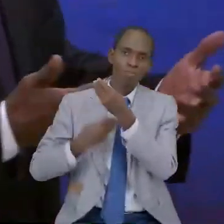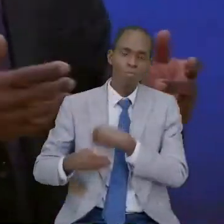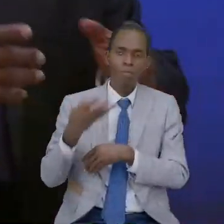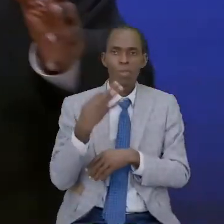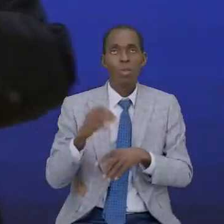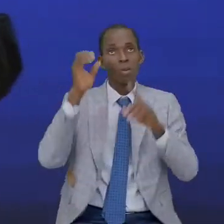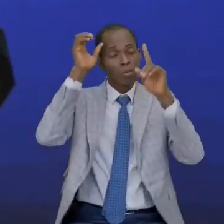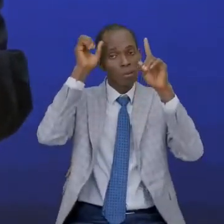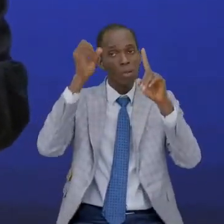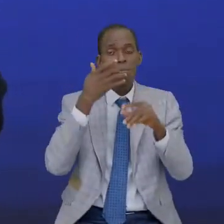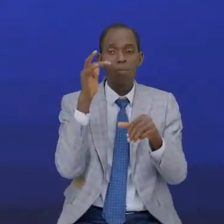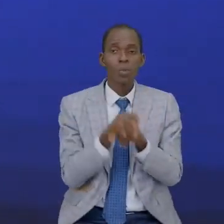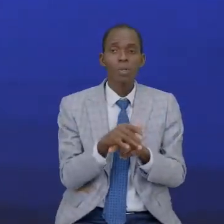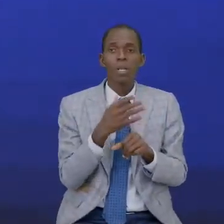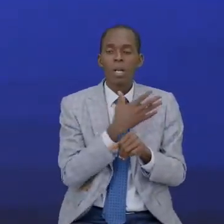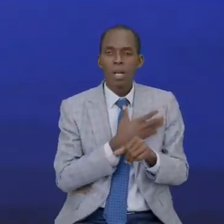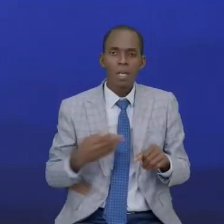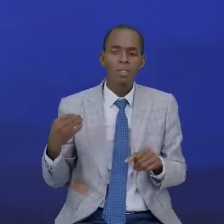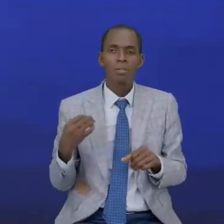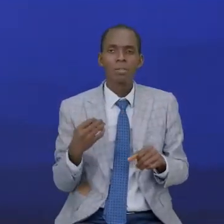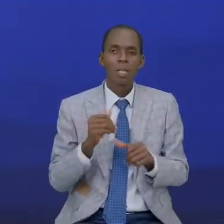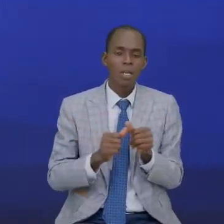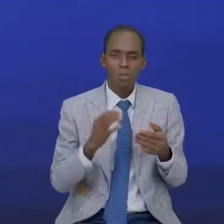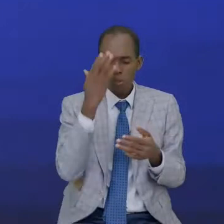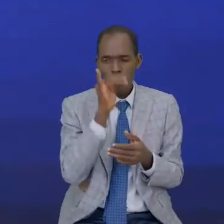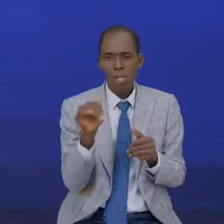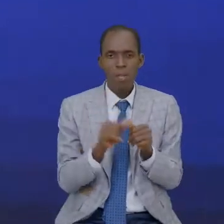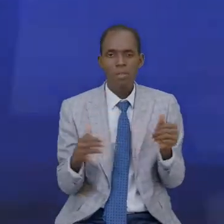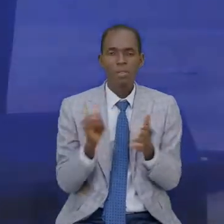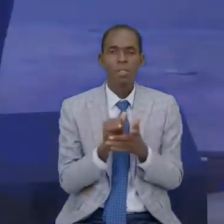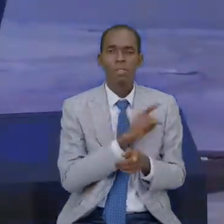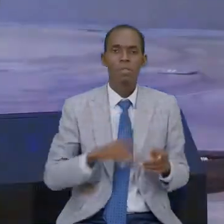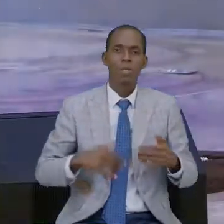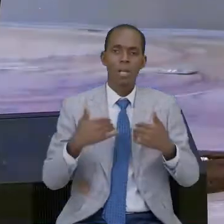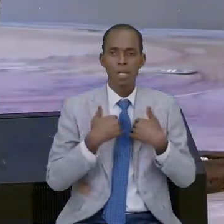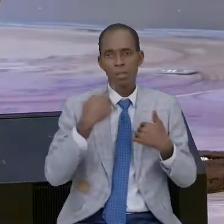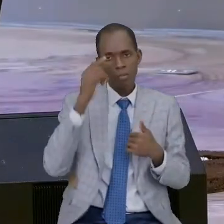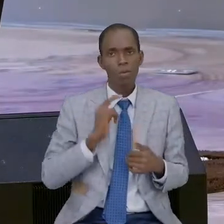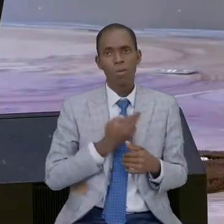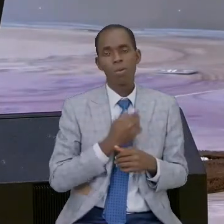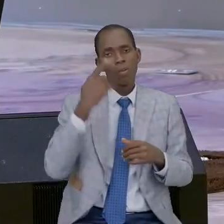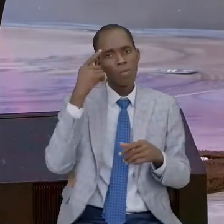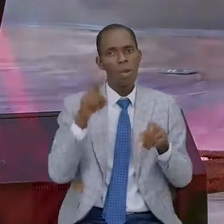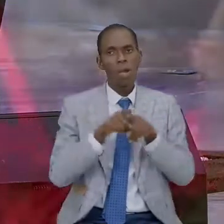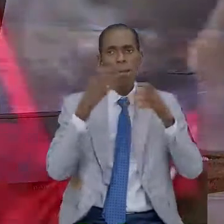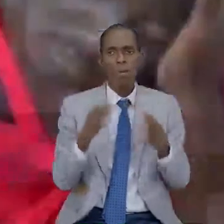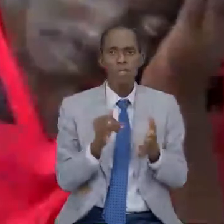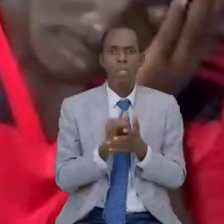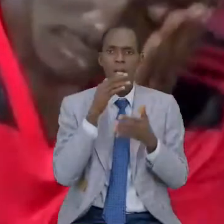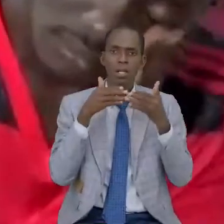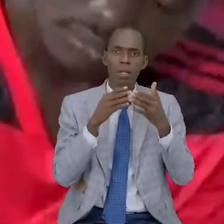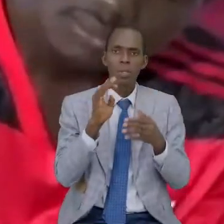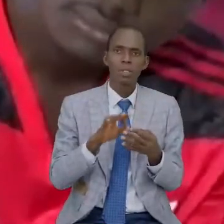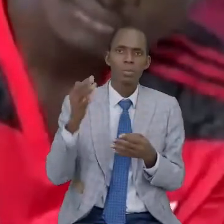promises. He leads us to discovering everything the Lord has for us. For as many as are led by